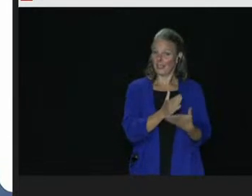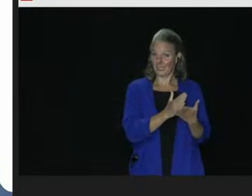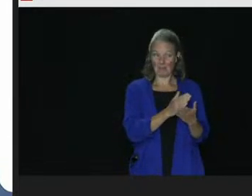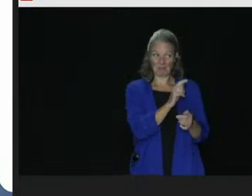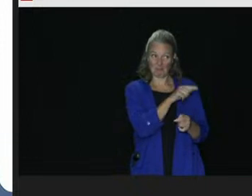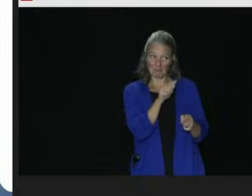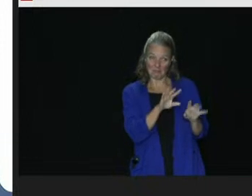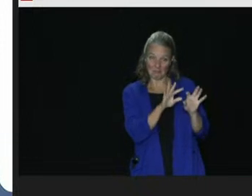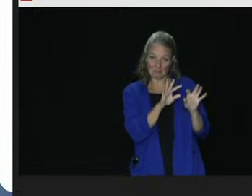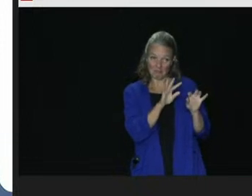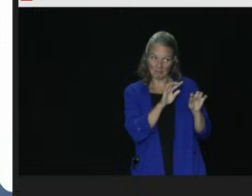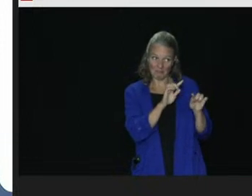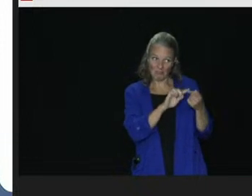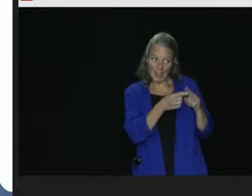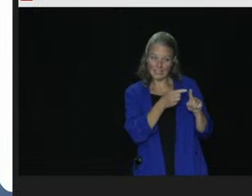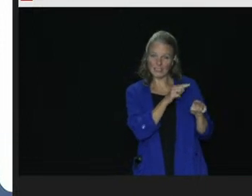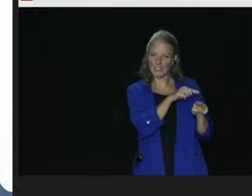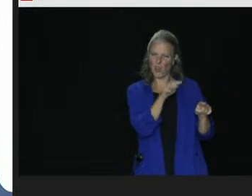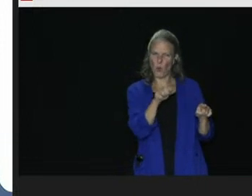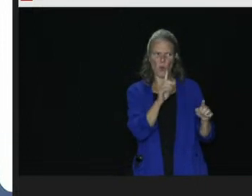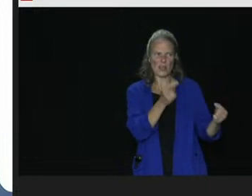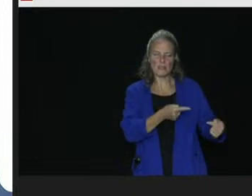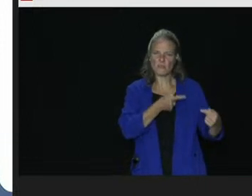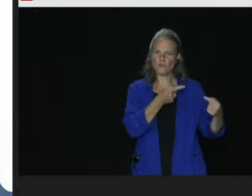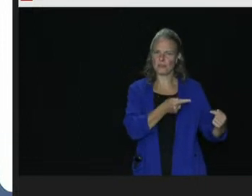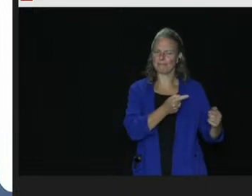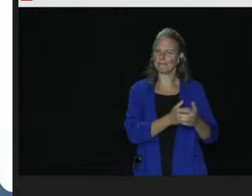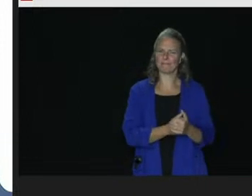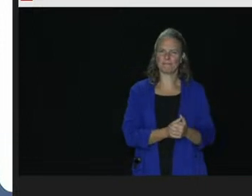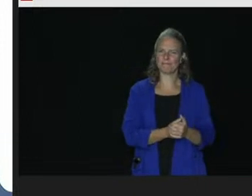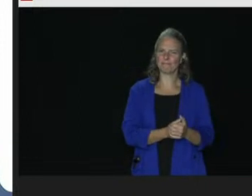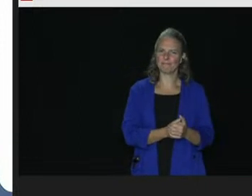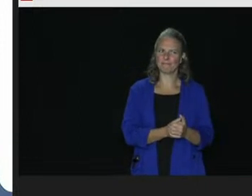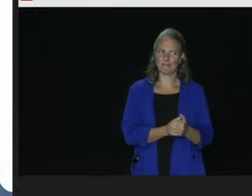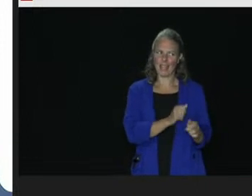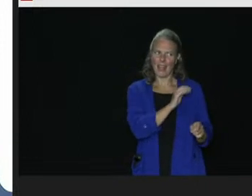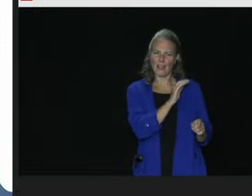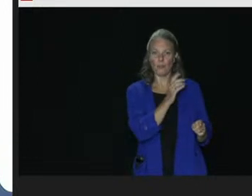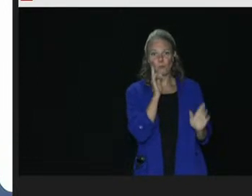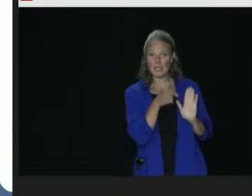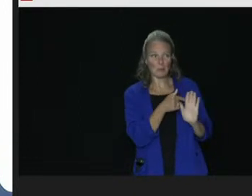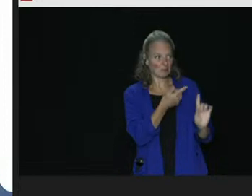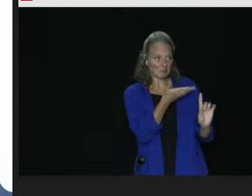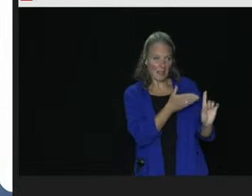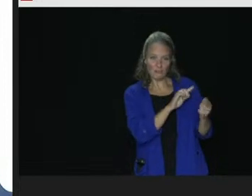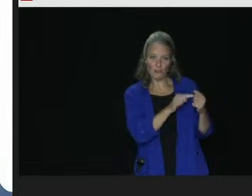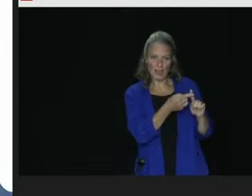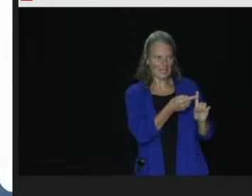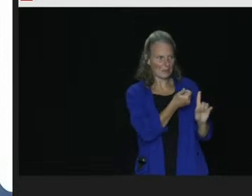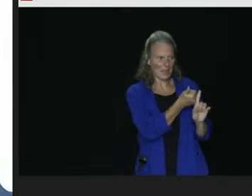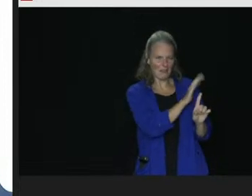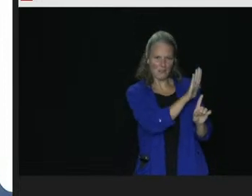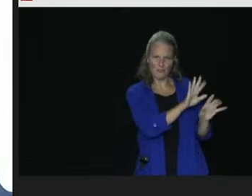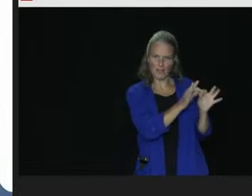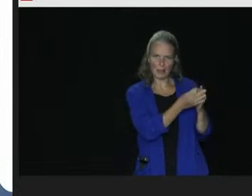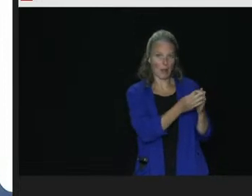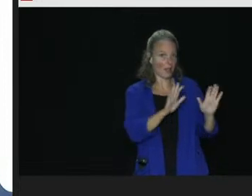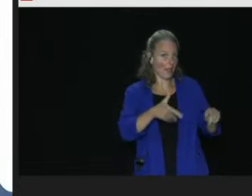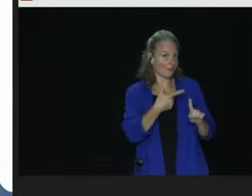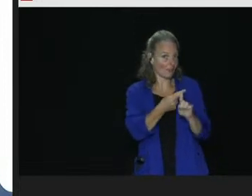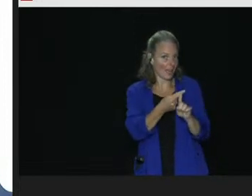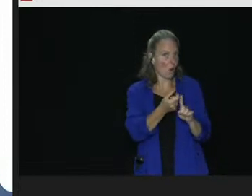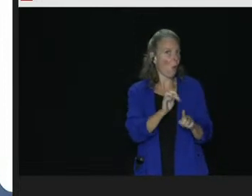having a tougher time, with, let's say, especially members of their family who are not vaccinated at all or only